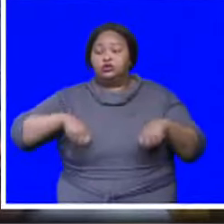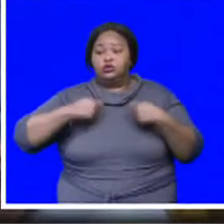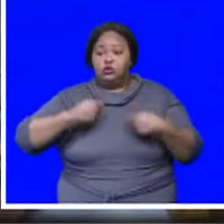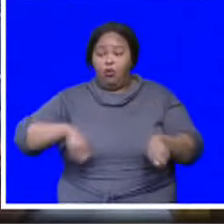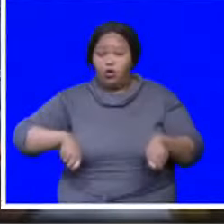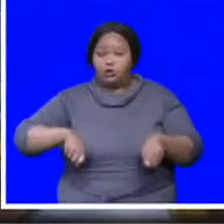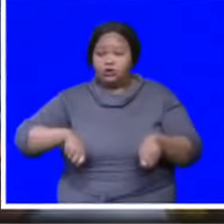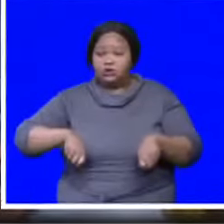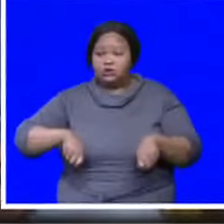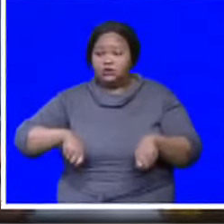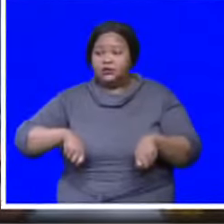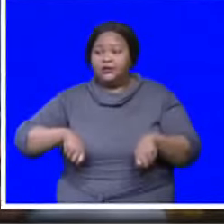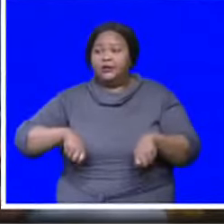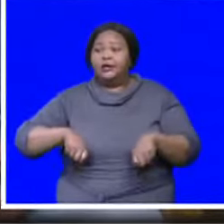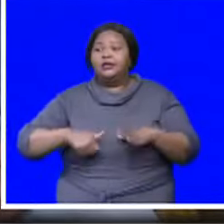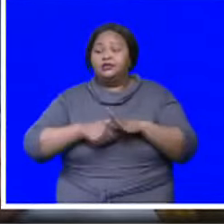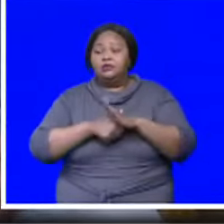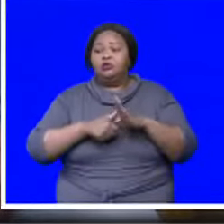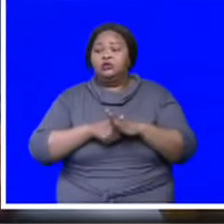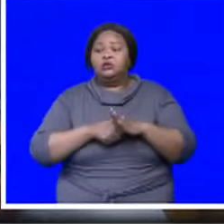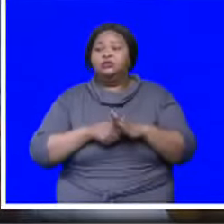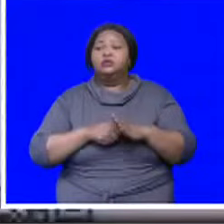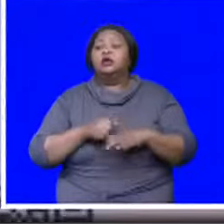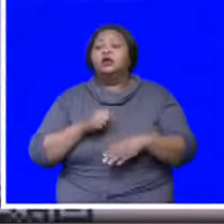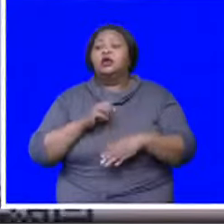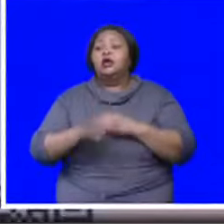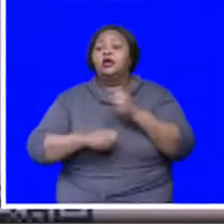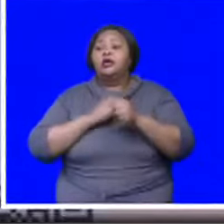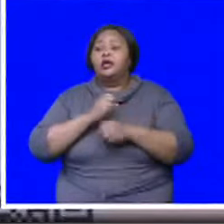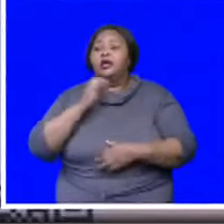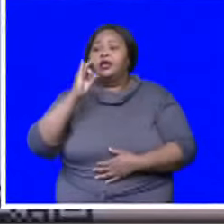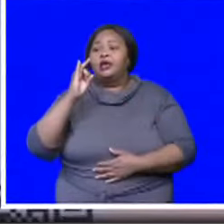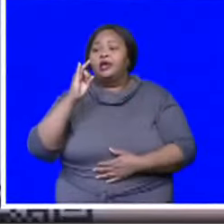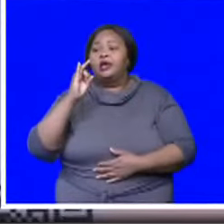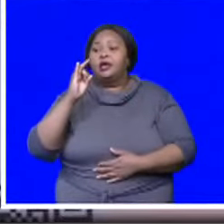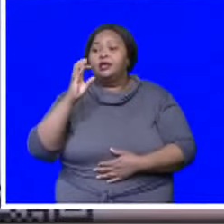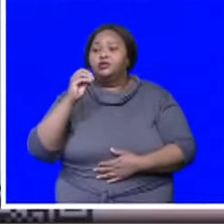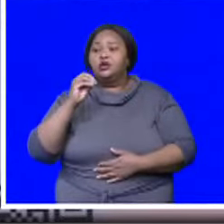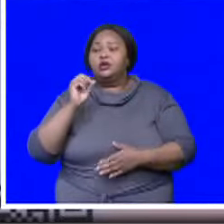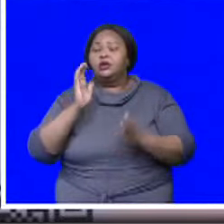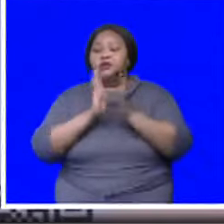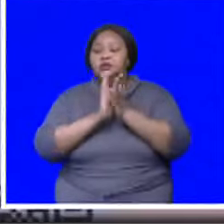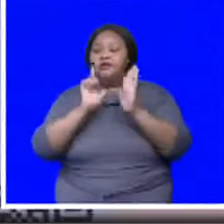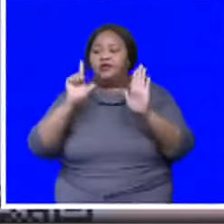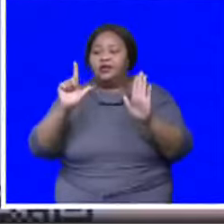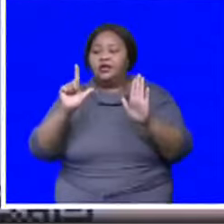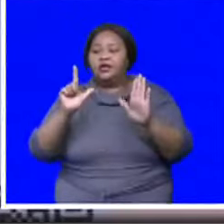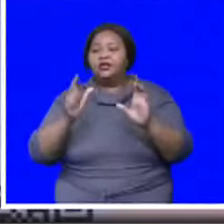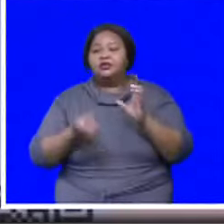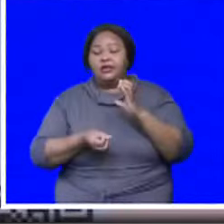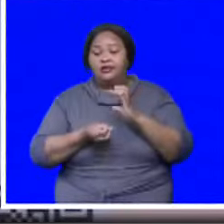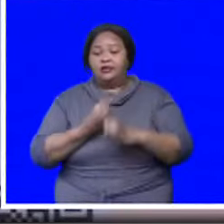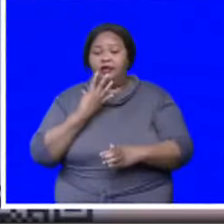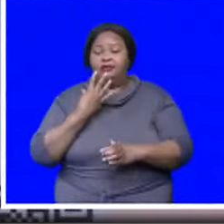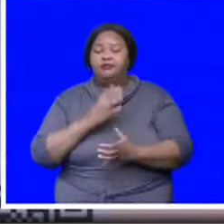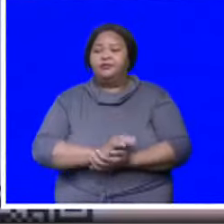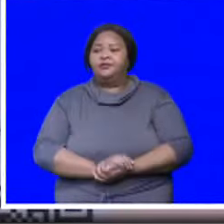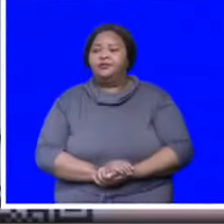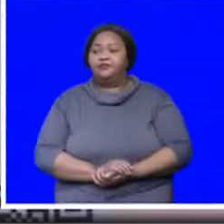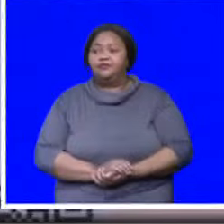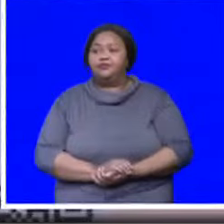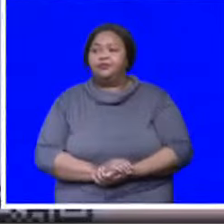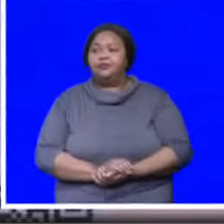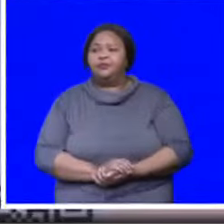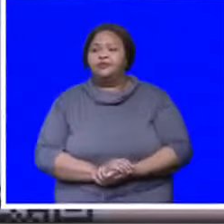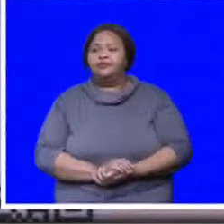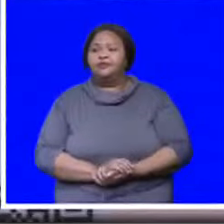njengemidlalo lesawuqala ngeminyaka wa2017 kube sekuyenda ukuthi sisekele temidlalo bese bana umdlalo